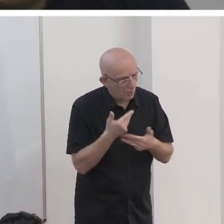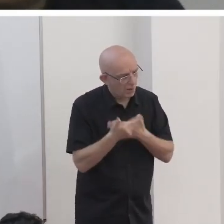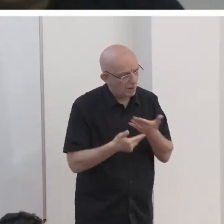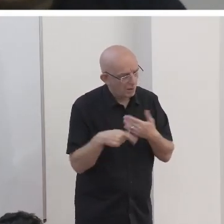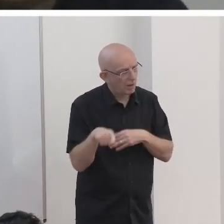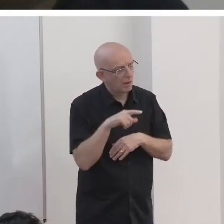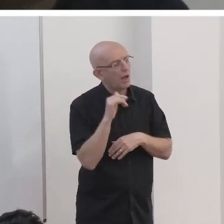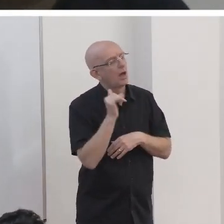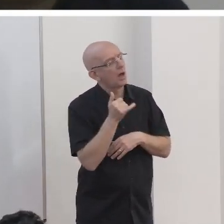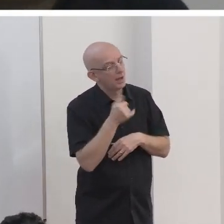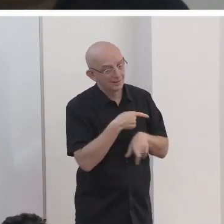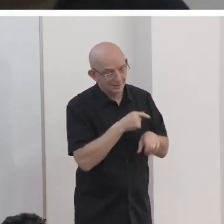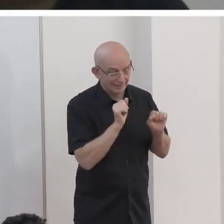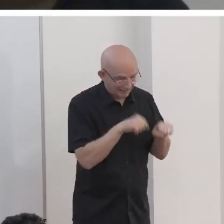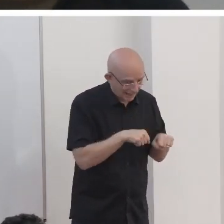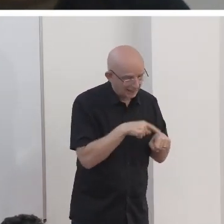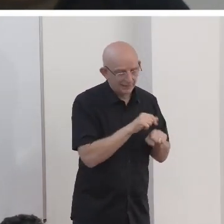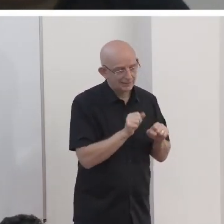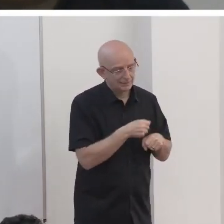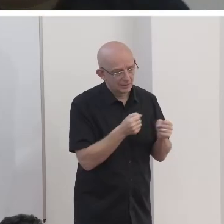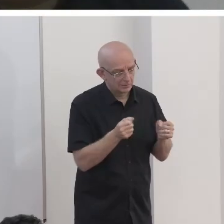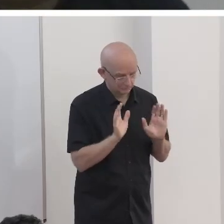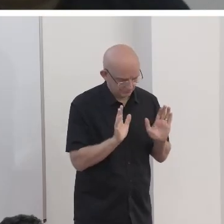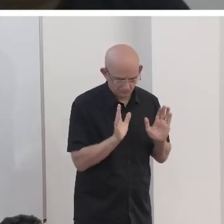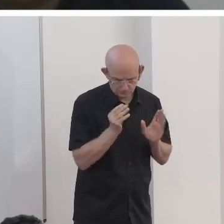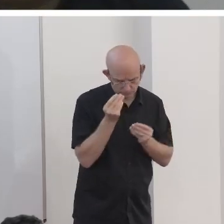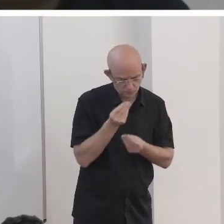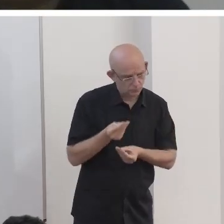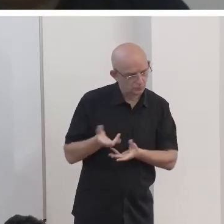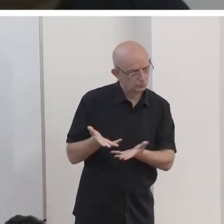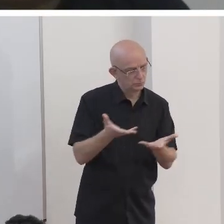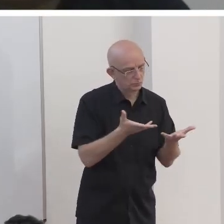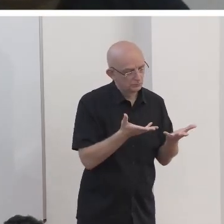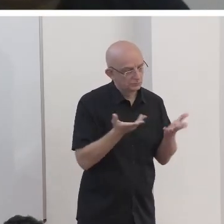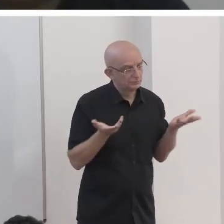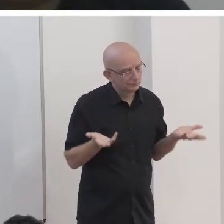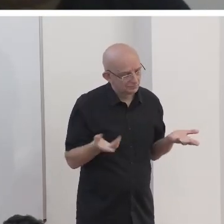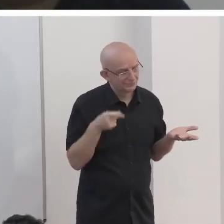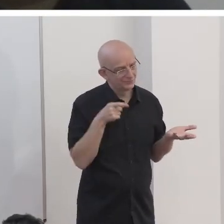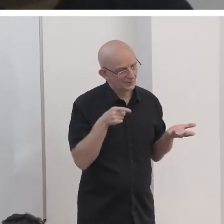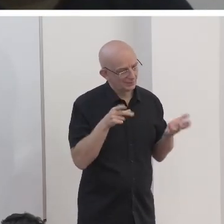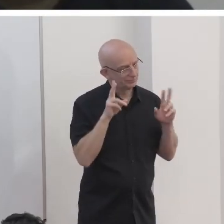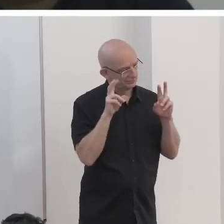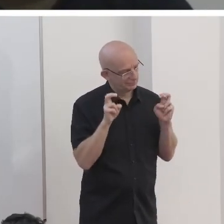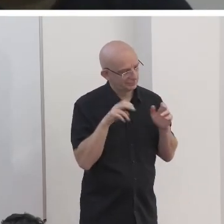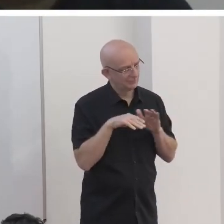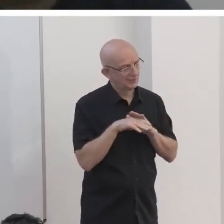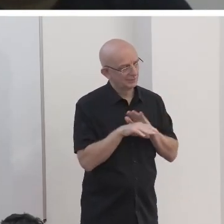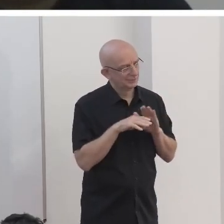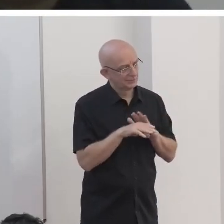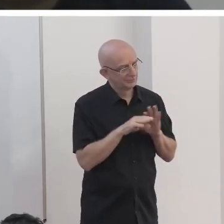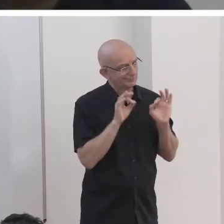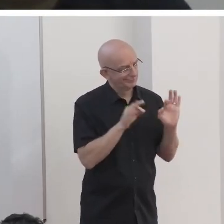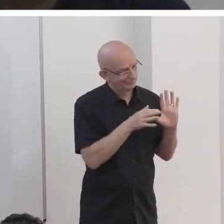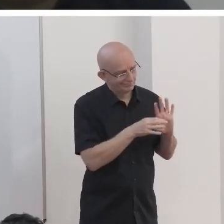access to justice we can access, right? And that's how it will become inclusive and meaningful justice we